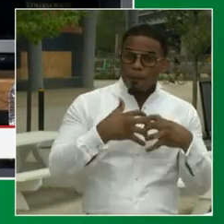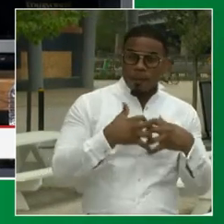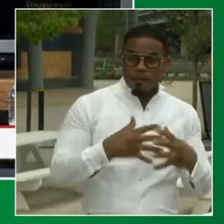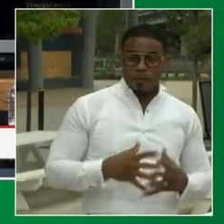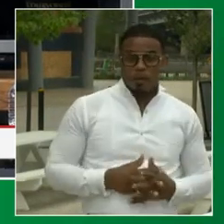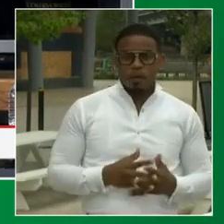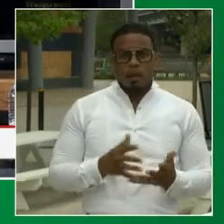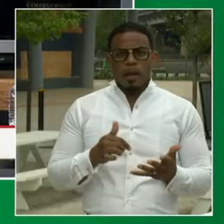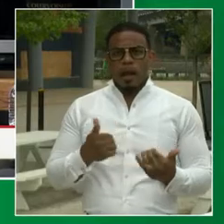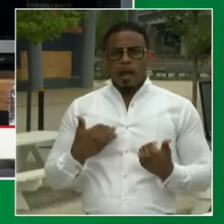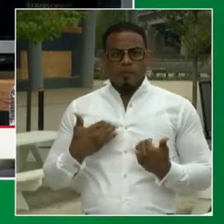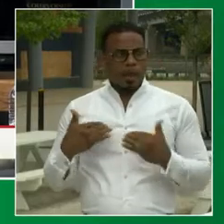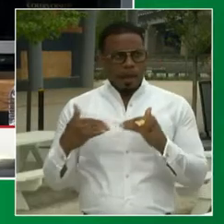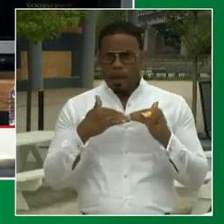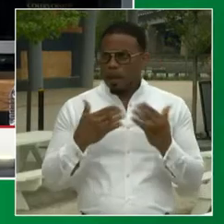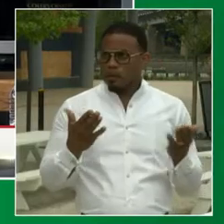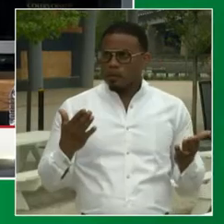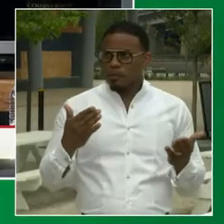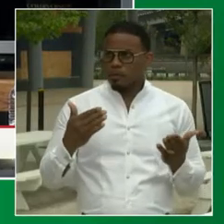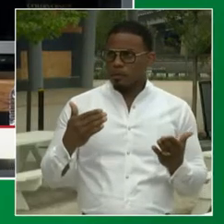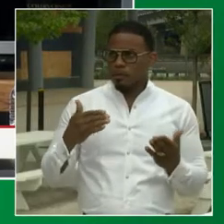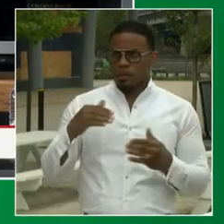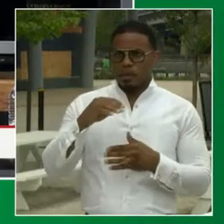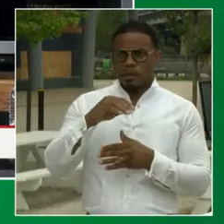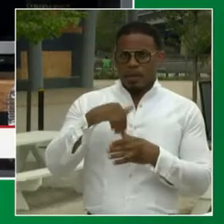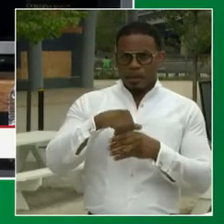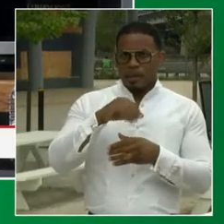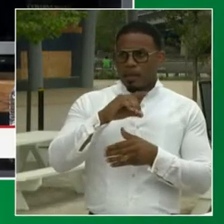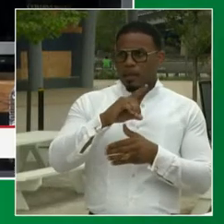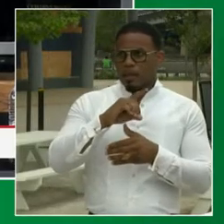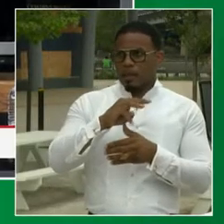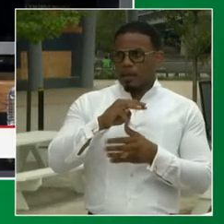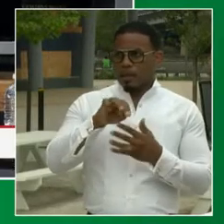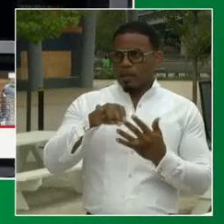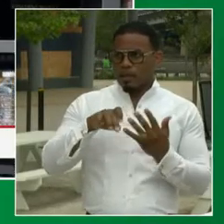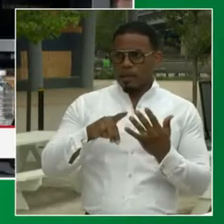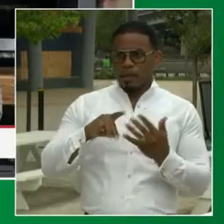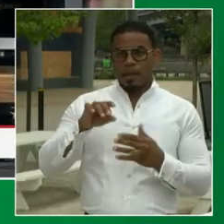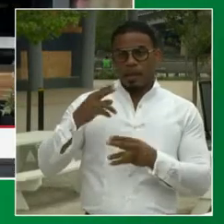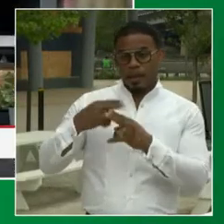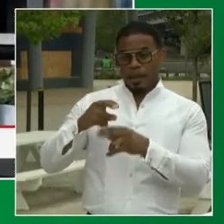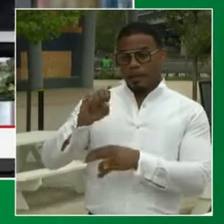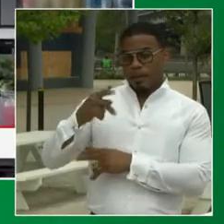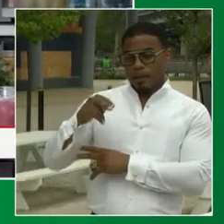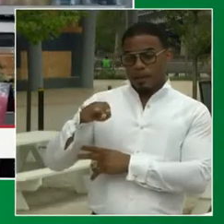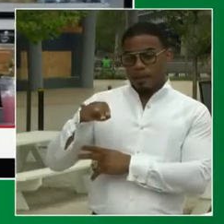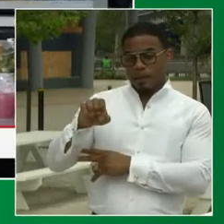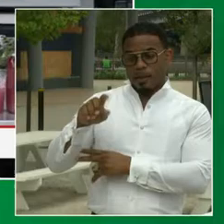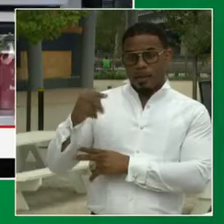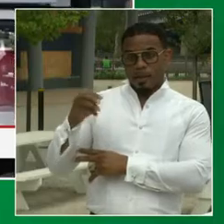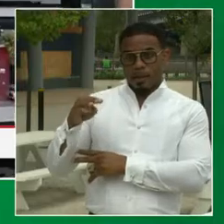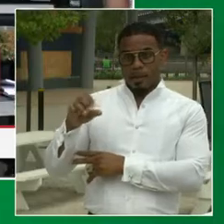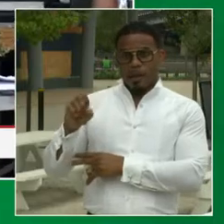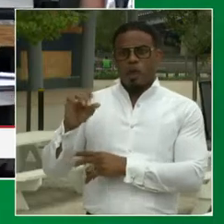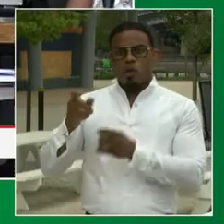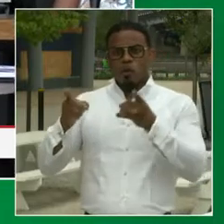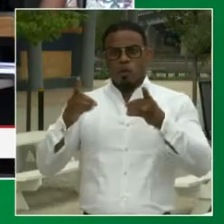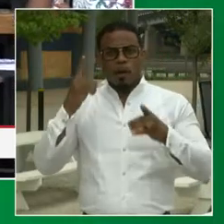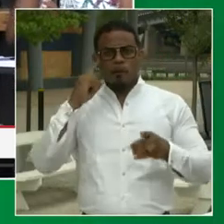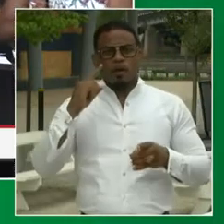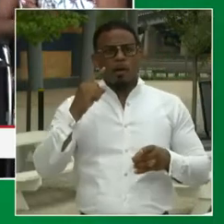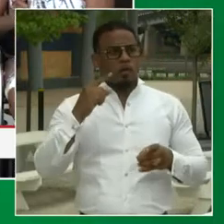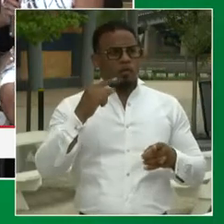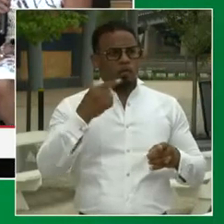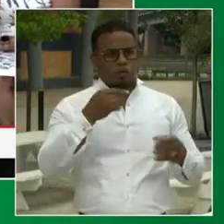manufacturing. So I have my colleague in DMPED, Stephanie Thomas, who's the director of the Great Streets program, Great